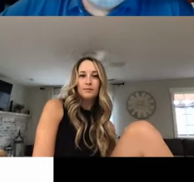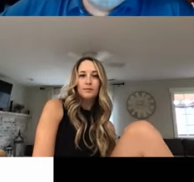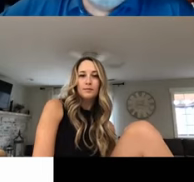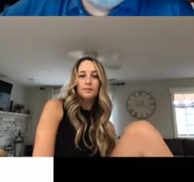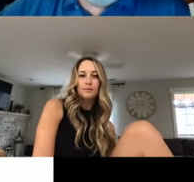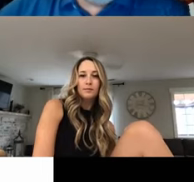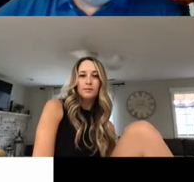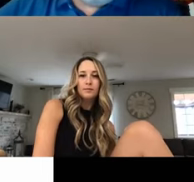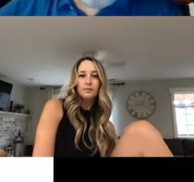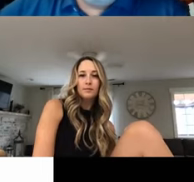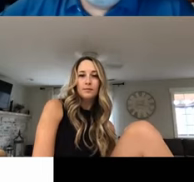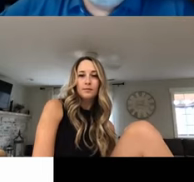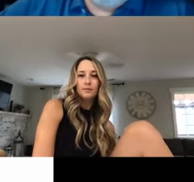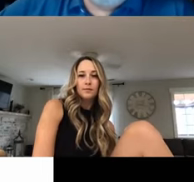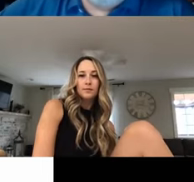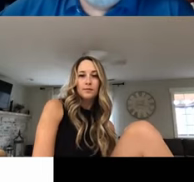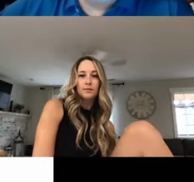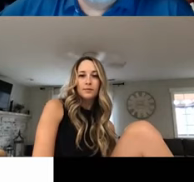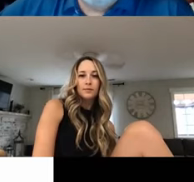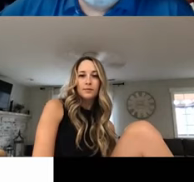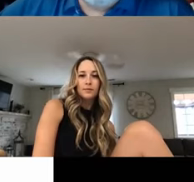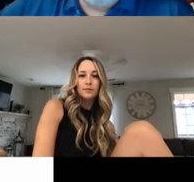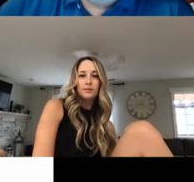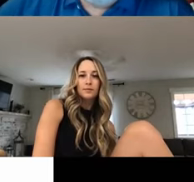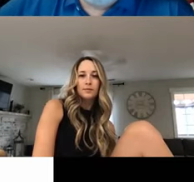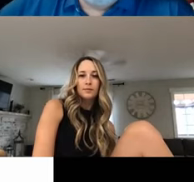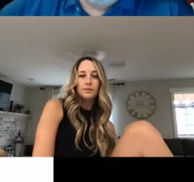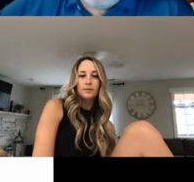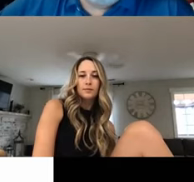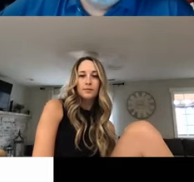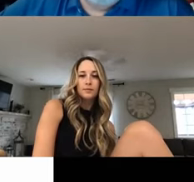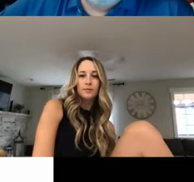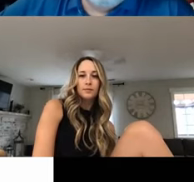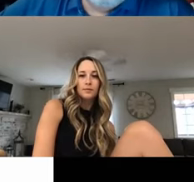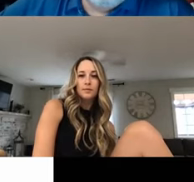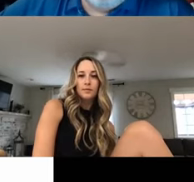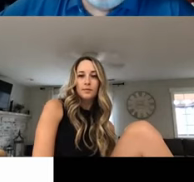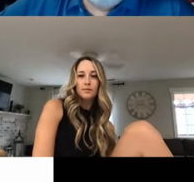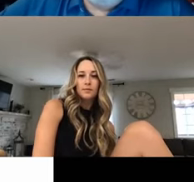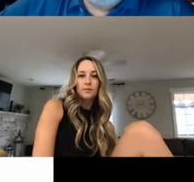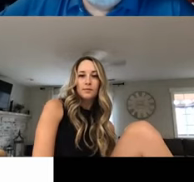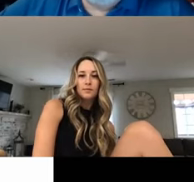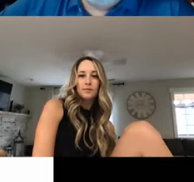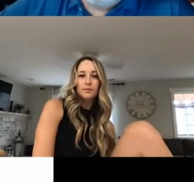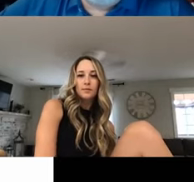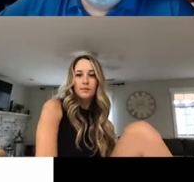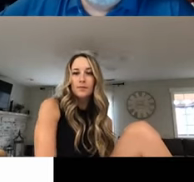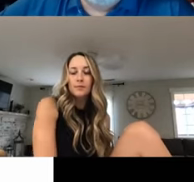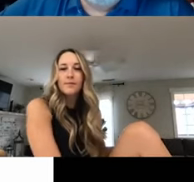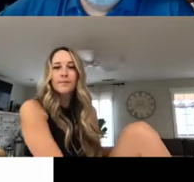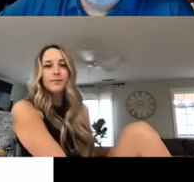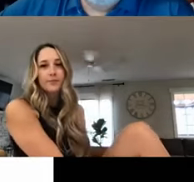got that piece of information or a copy of that piece of information, right, most likely it was in Latin. And how many people here speak